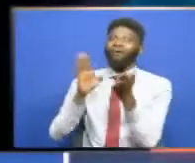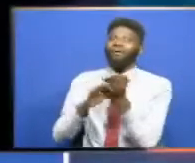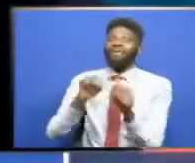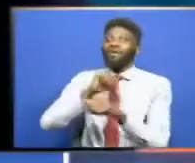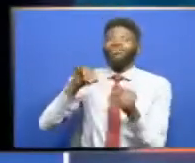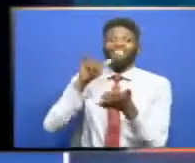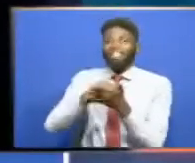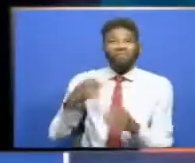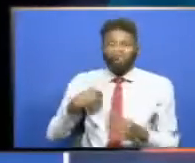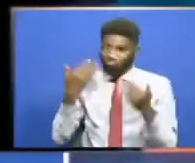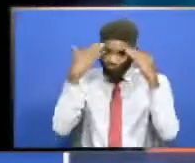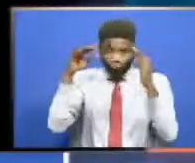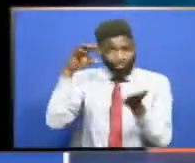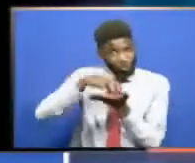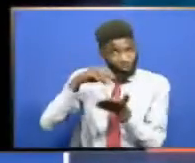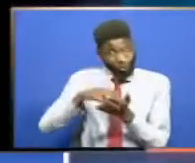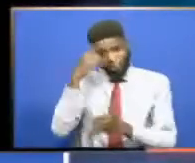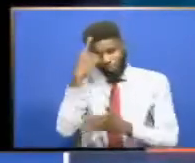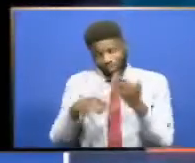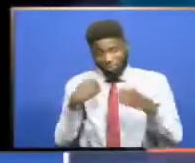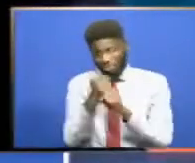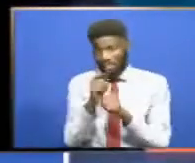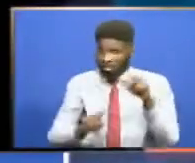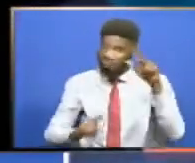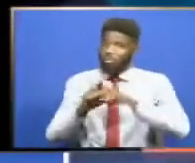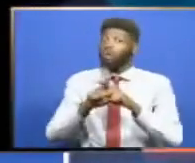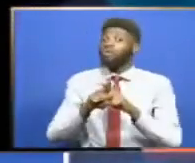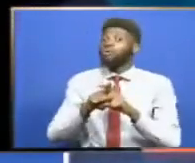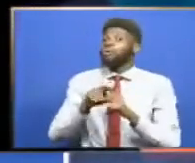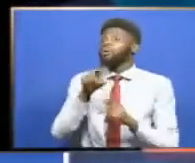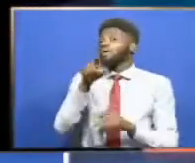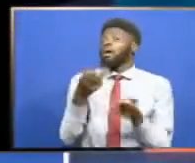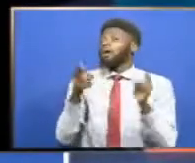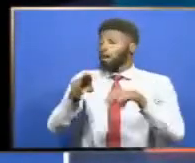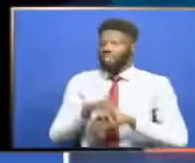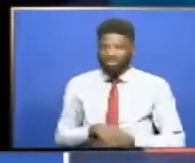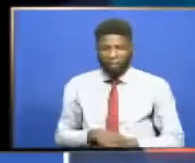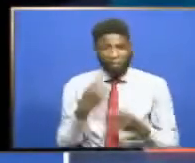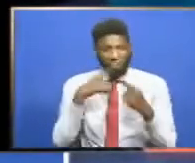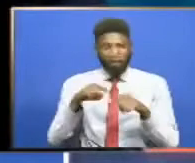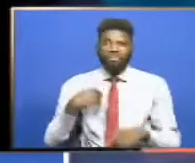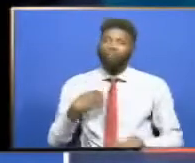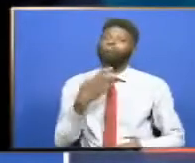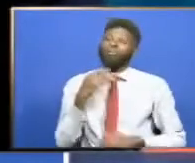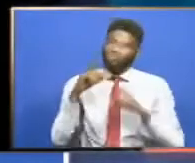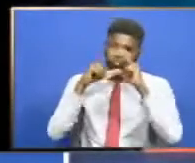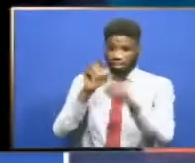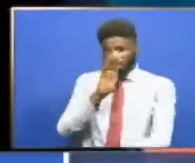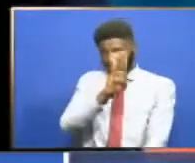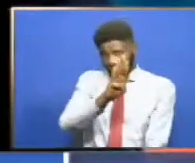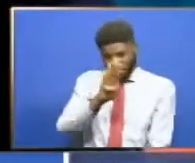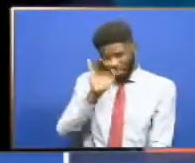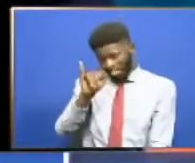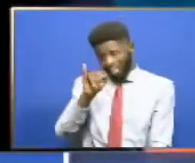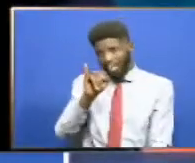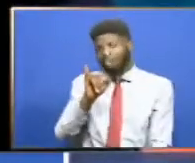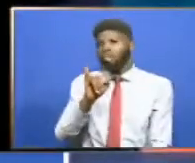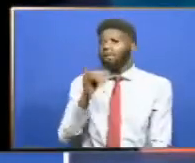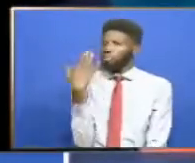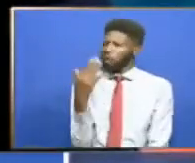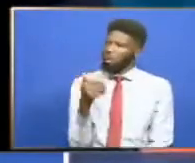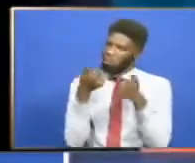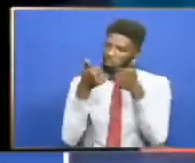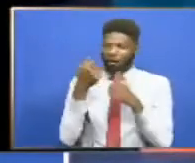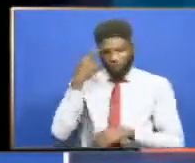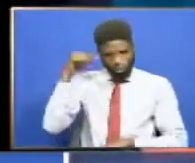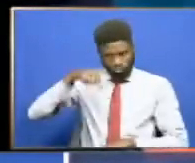know the circumstances that led to that. But nevertheless, what I need to say is the BBI is a very, very good document for this country. It's a very